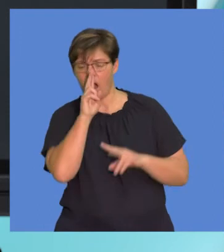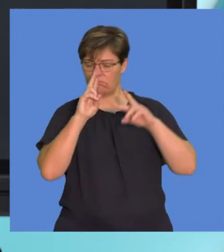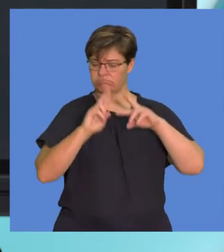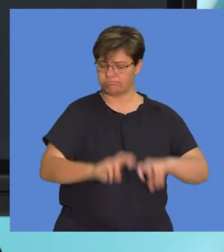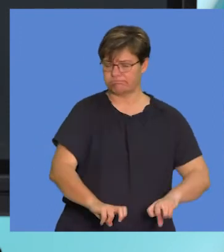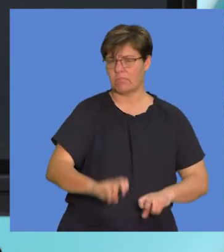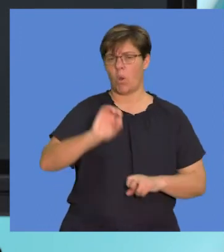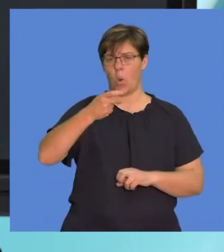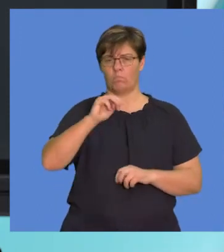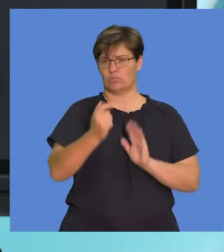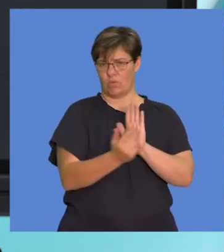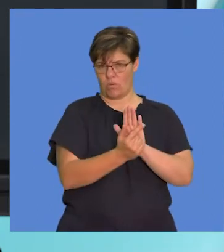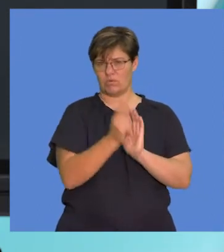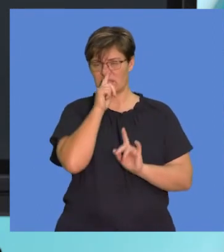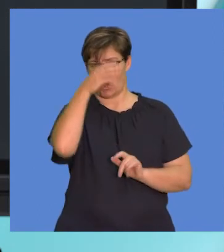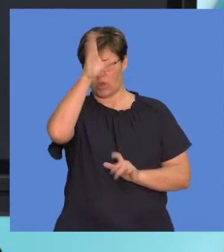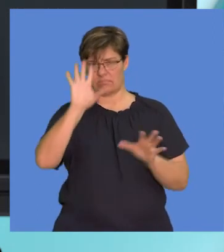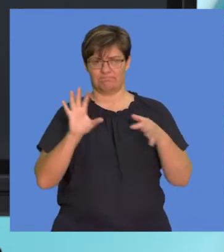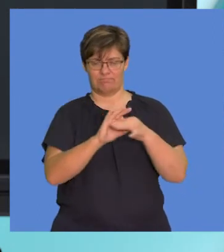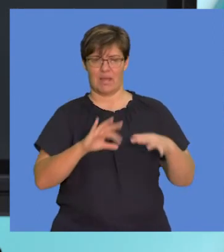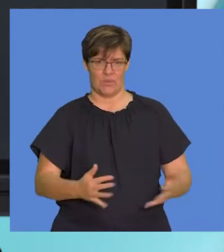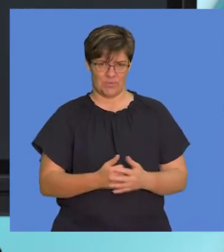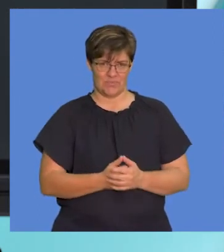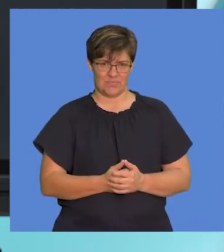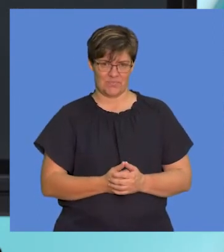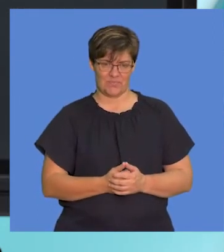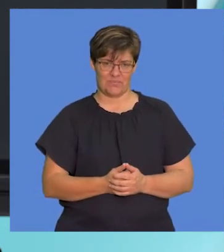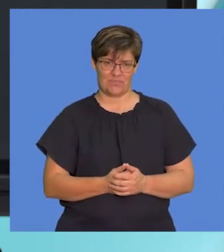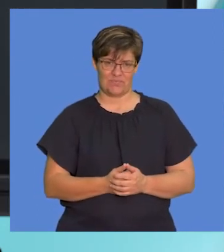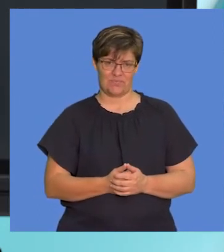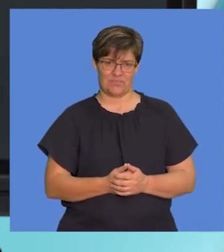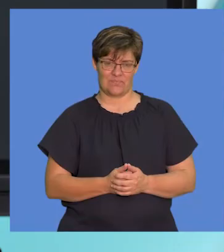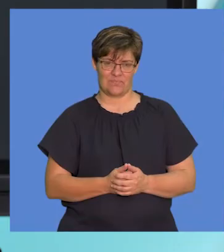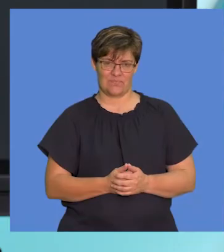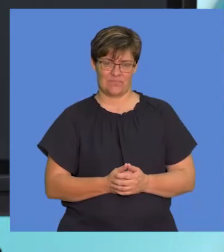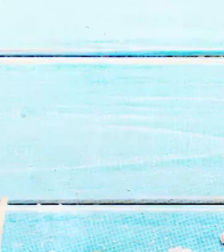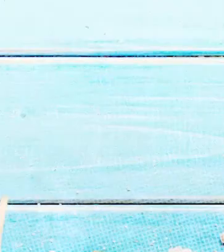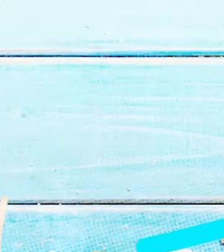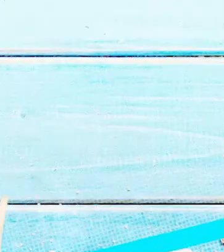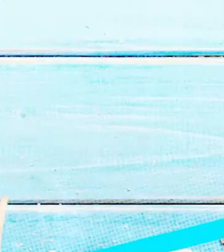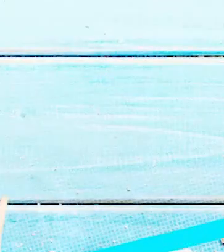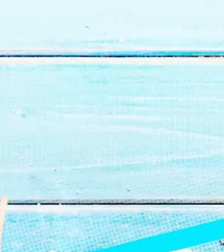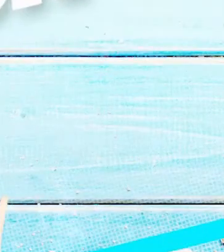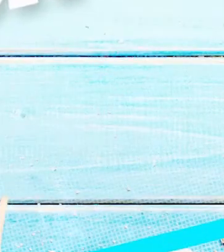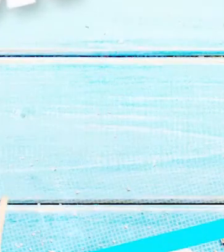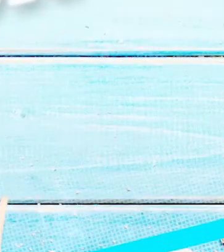explore the Ohm's law and see how these concepts comes together. Let's take a short break for now.